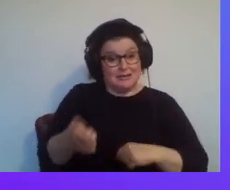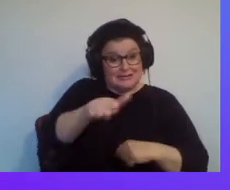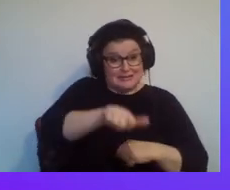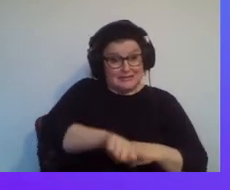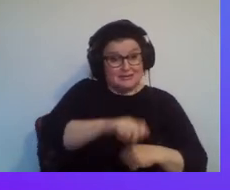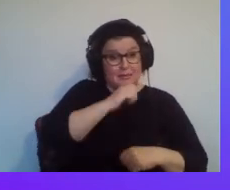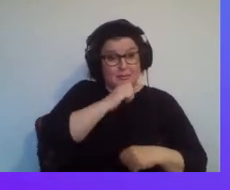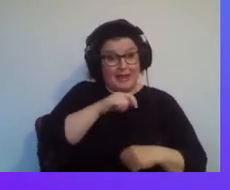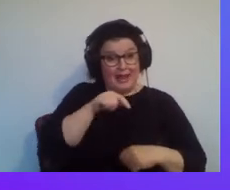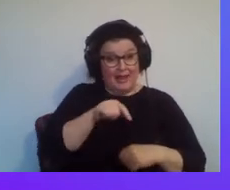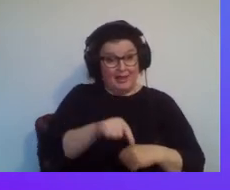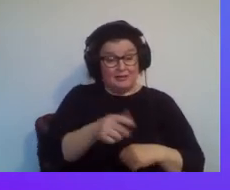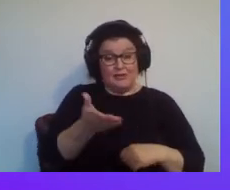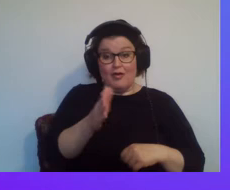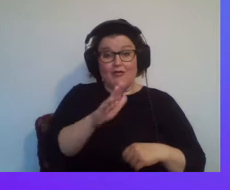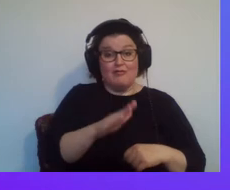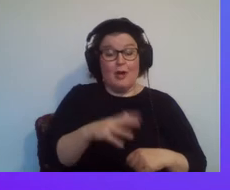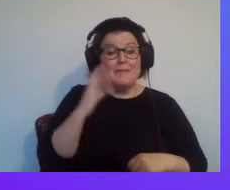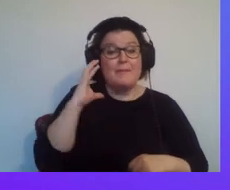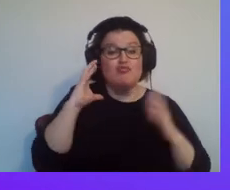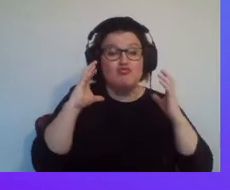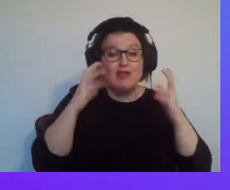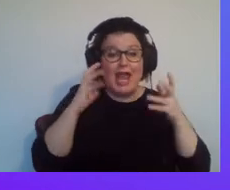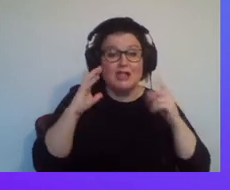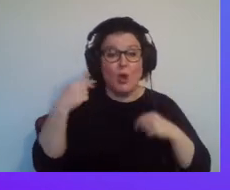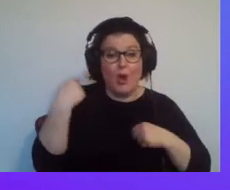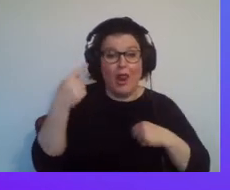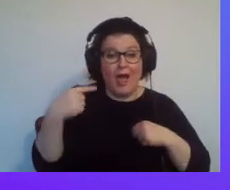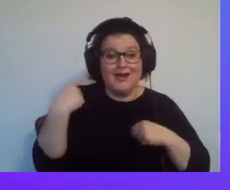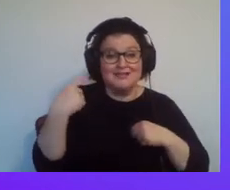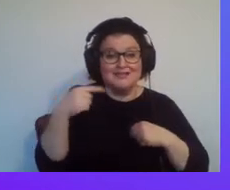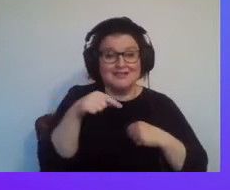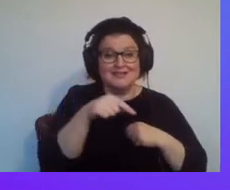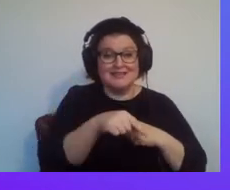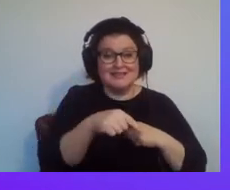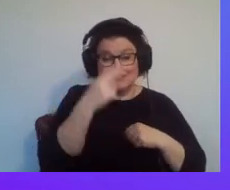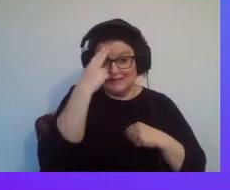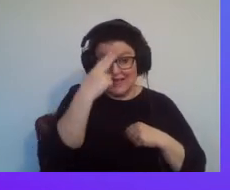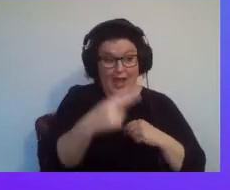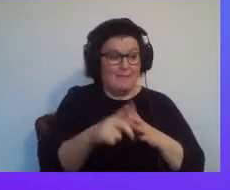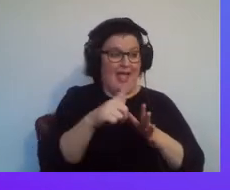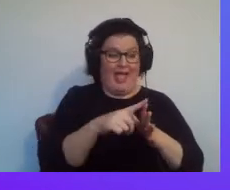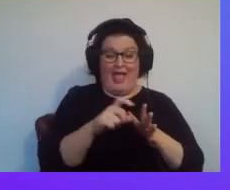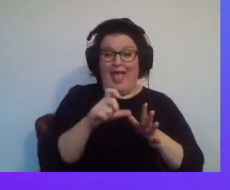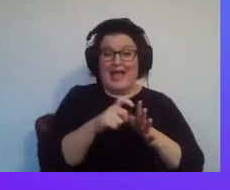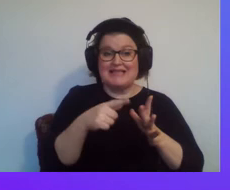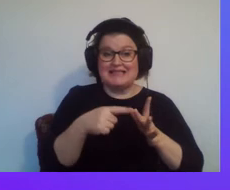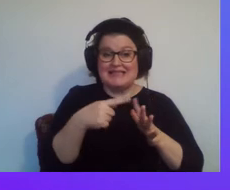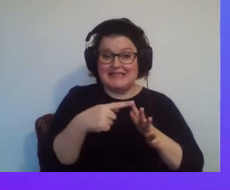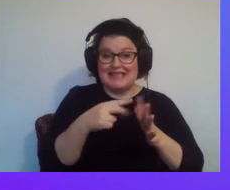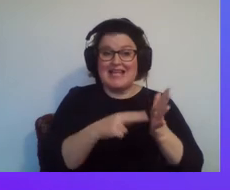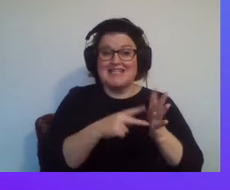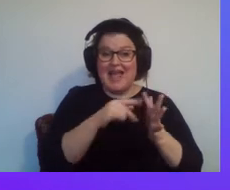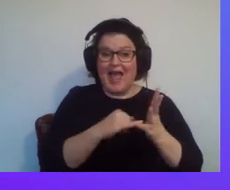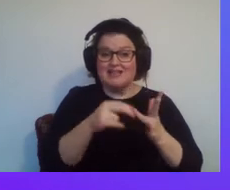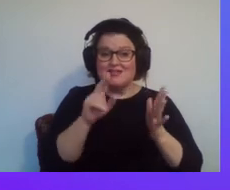broadcaster, and as the presenter of BBC Radio London's Drive Time show, he tackles the subjects affecting the lives of Londoners and